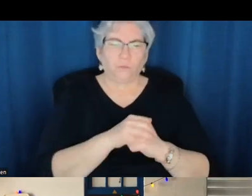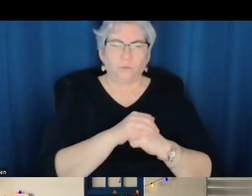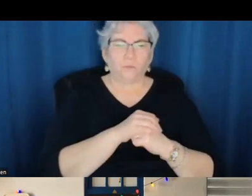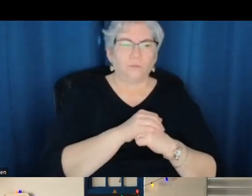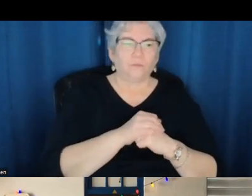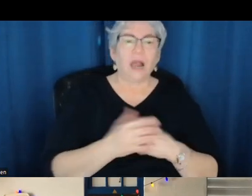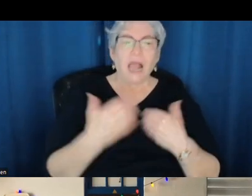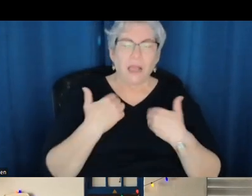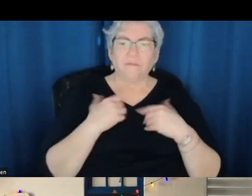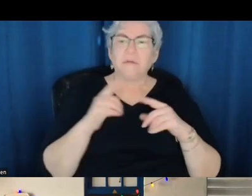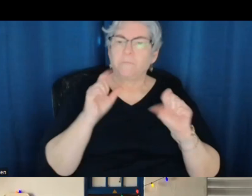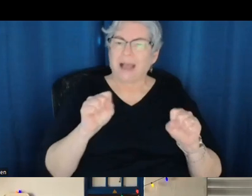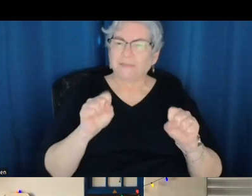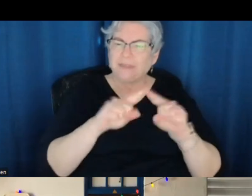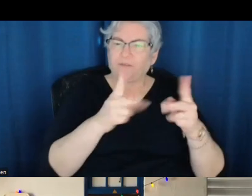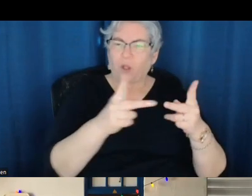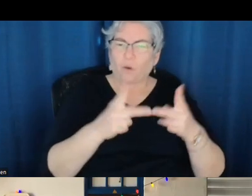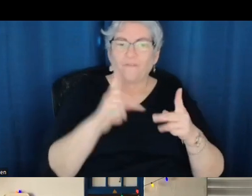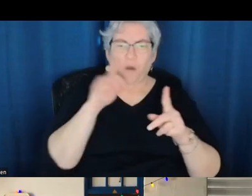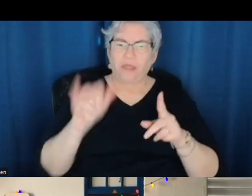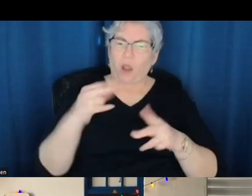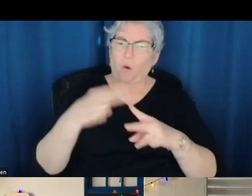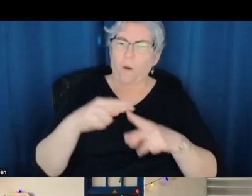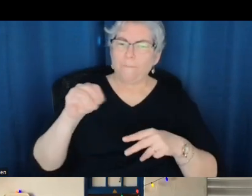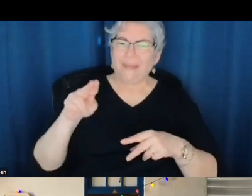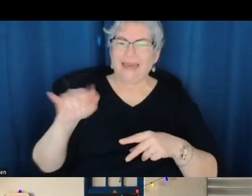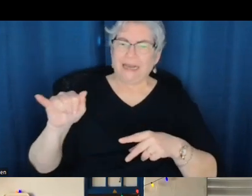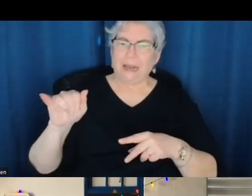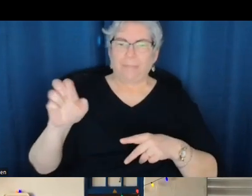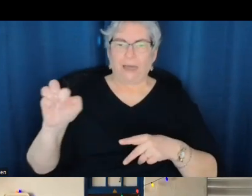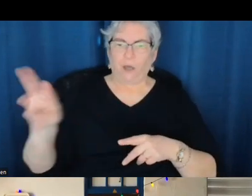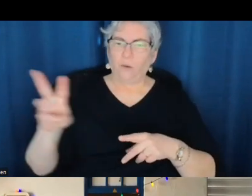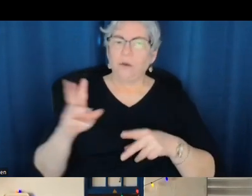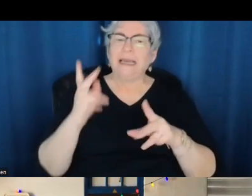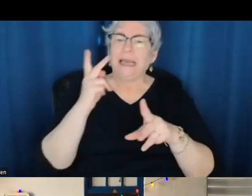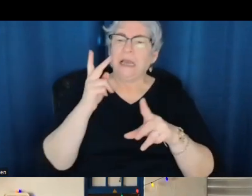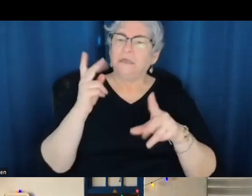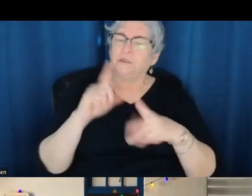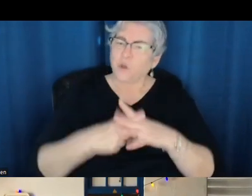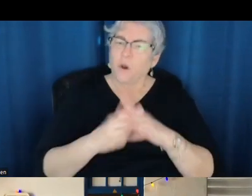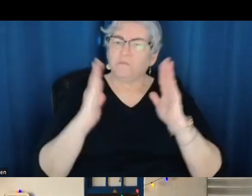There are so many potential locations for your mini meadow. Start small and keep it simple.